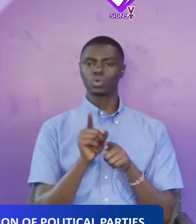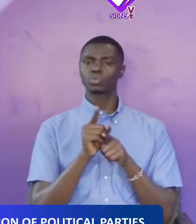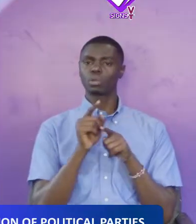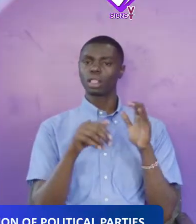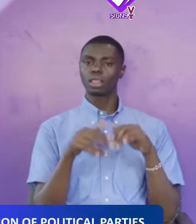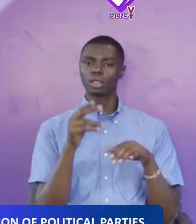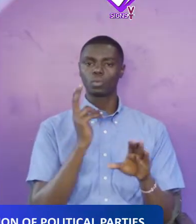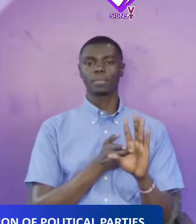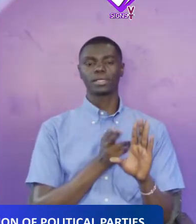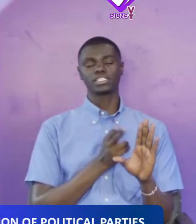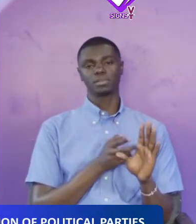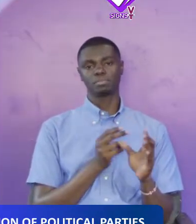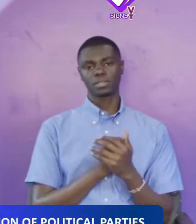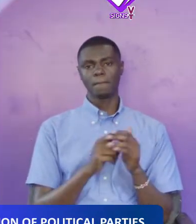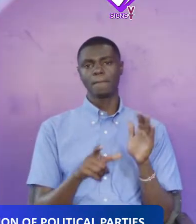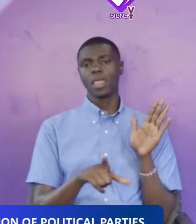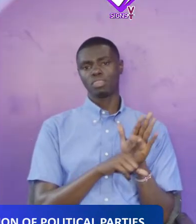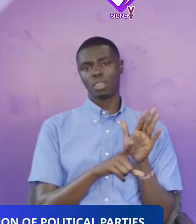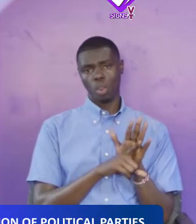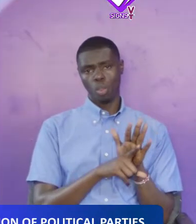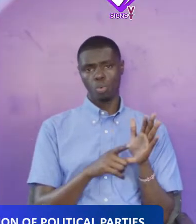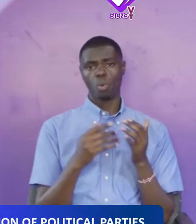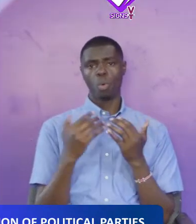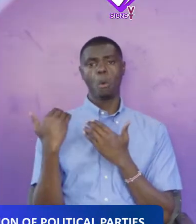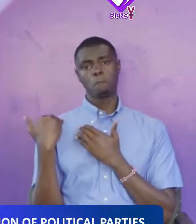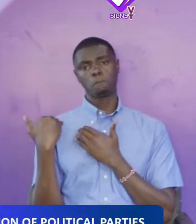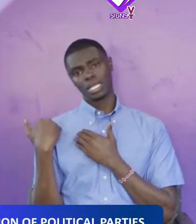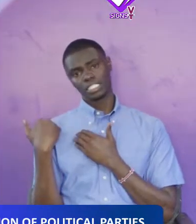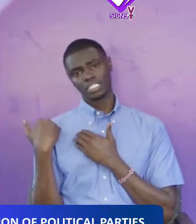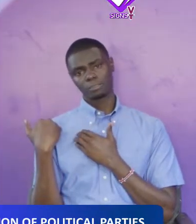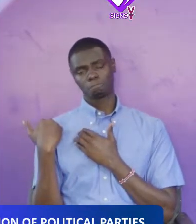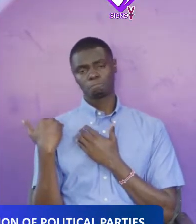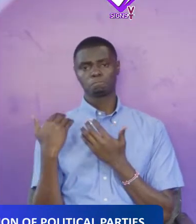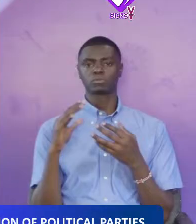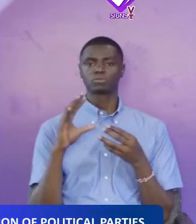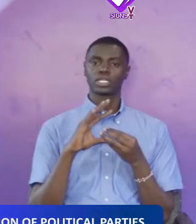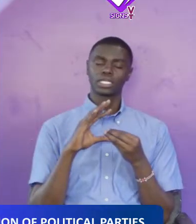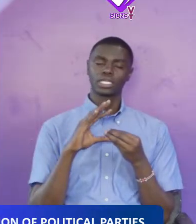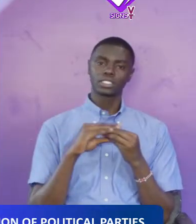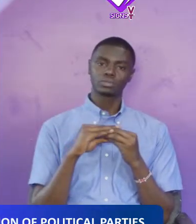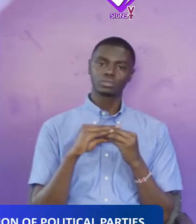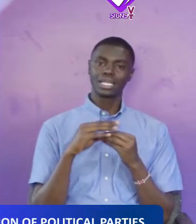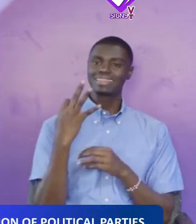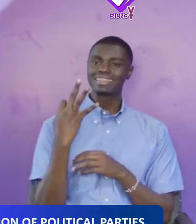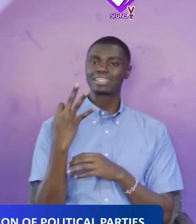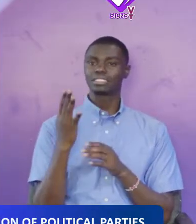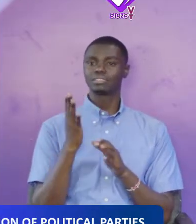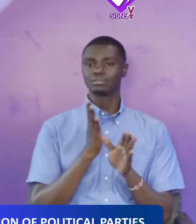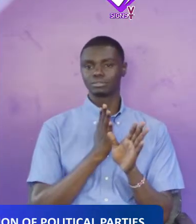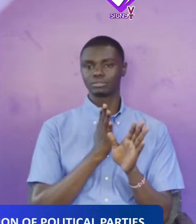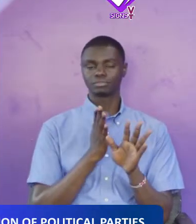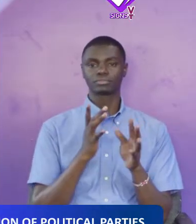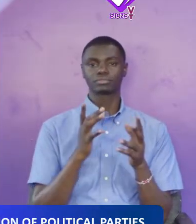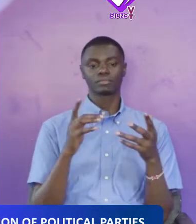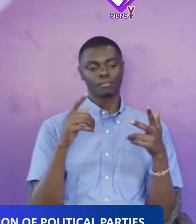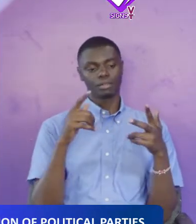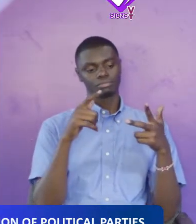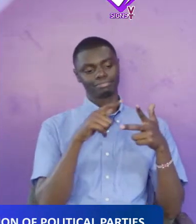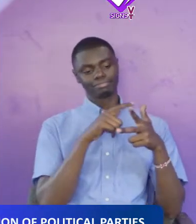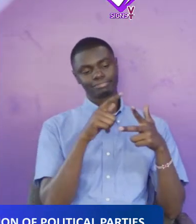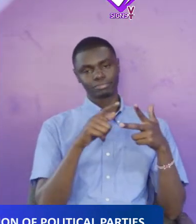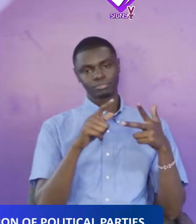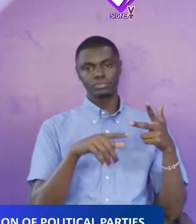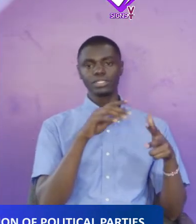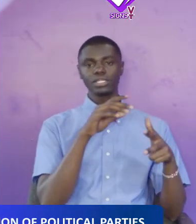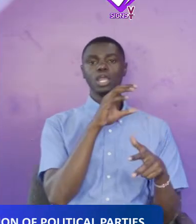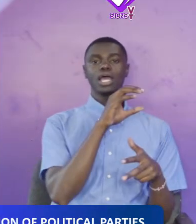participate. Yeah. The law obligates 3 entities, that is IBC, ORPP, Yeah.